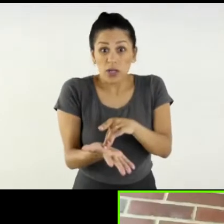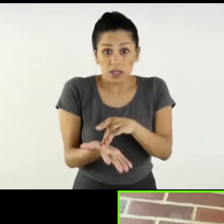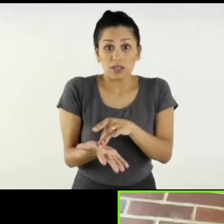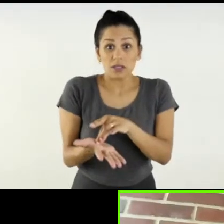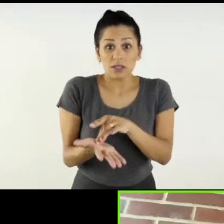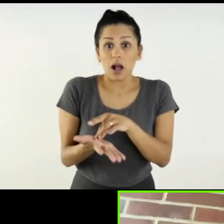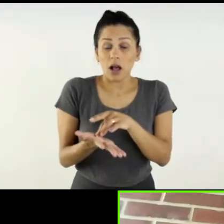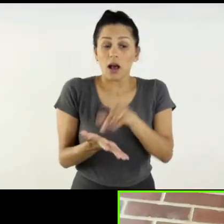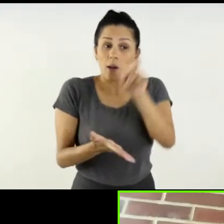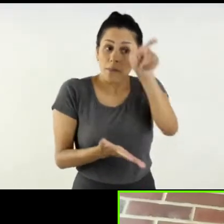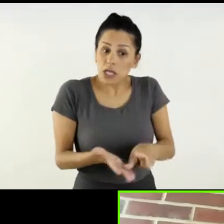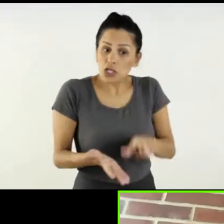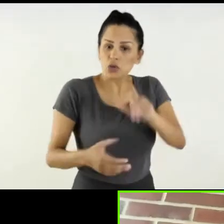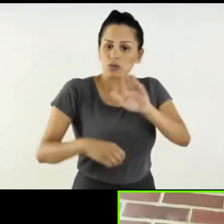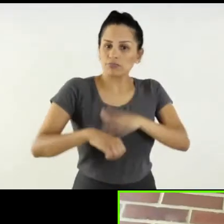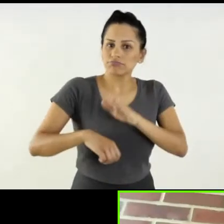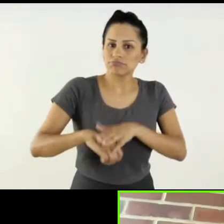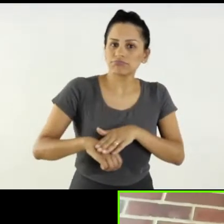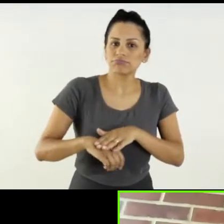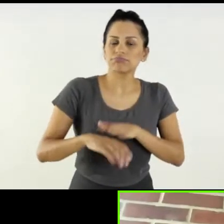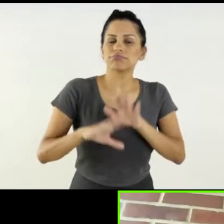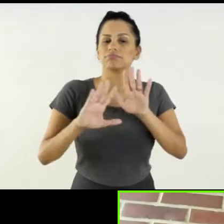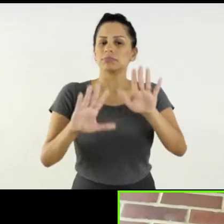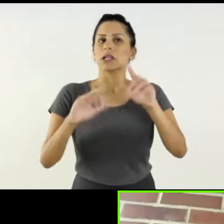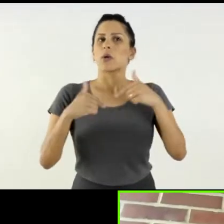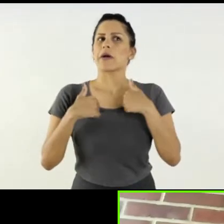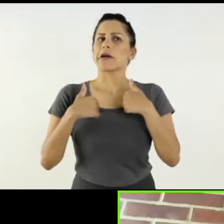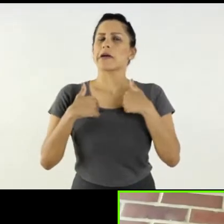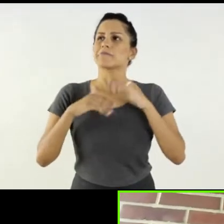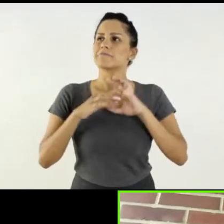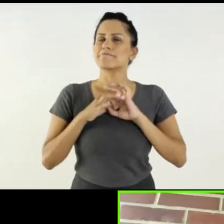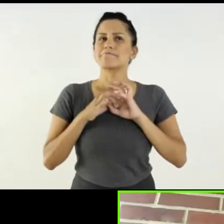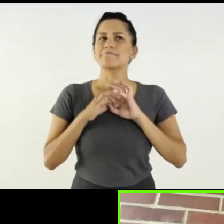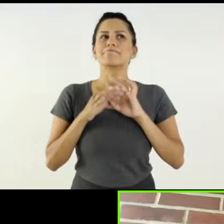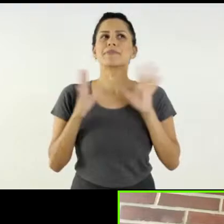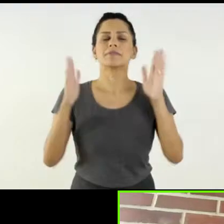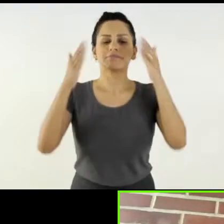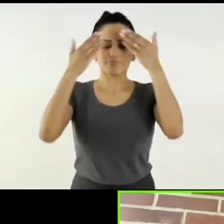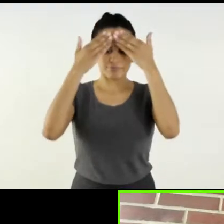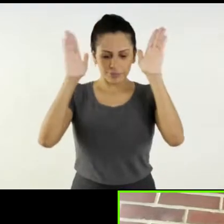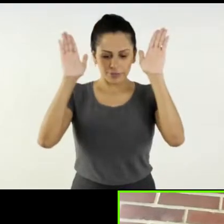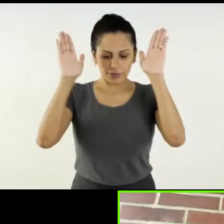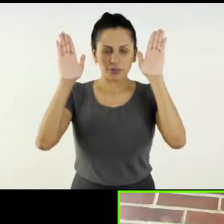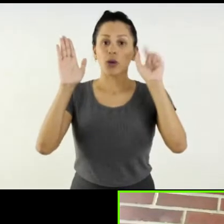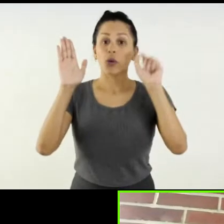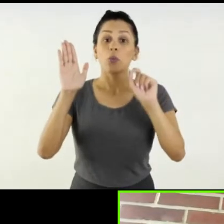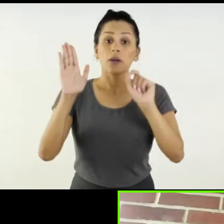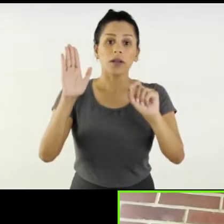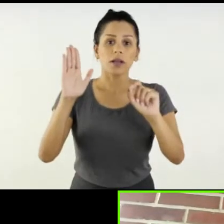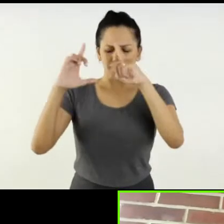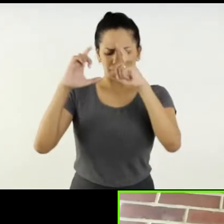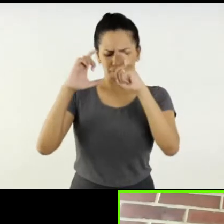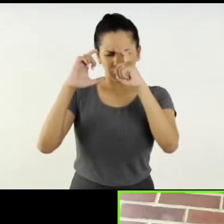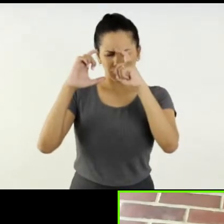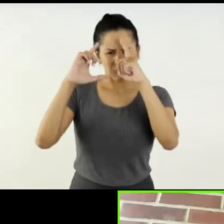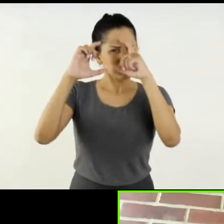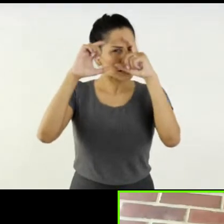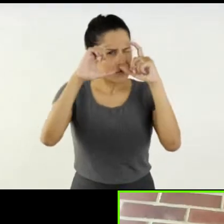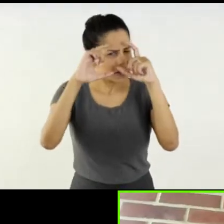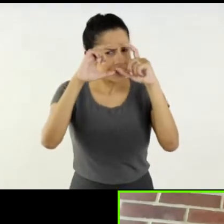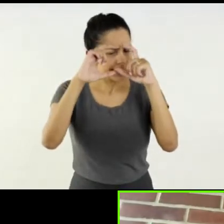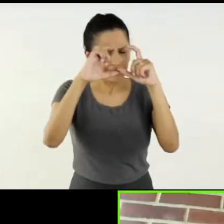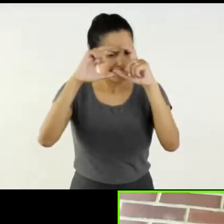gave myself permission to disband with using the camera and to consider the photographic object